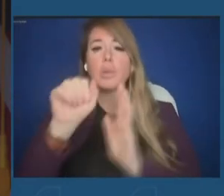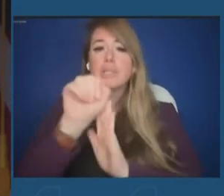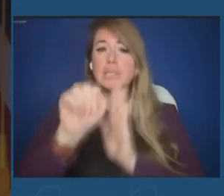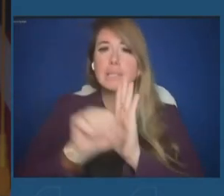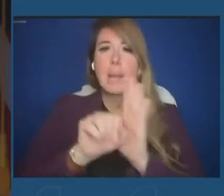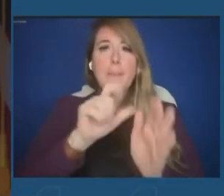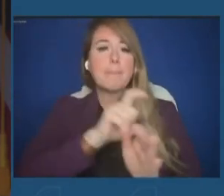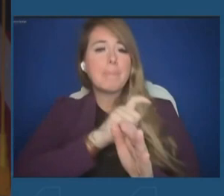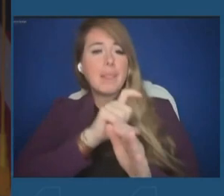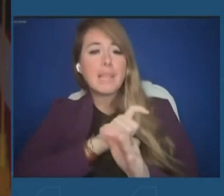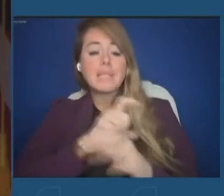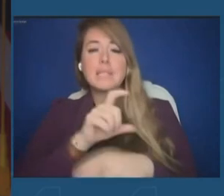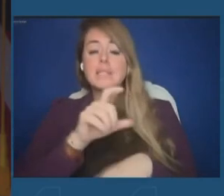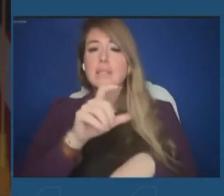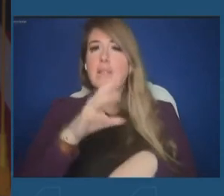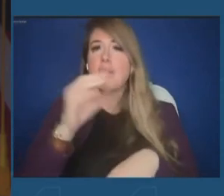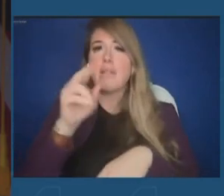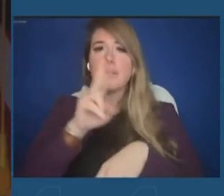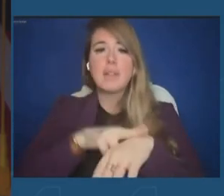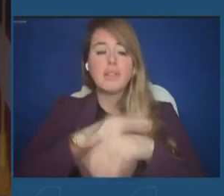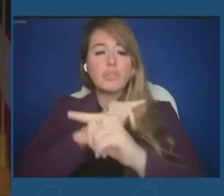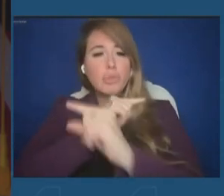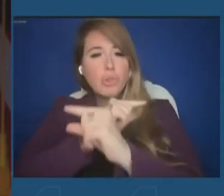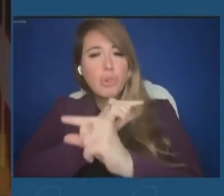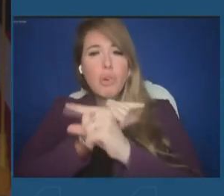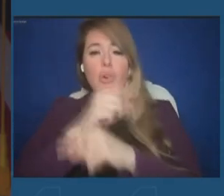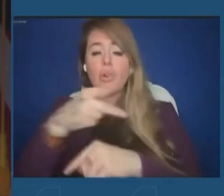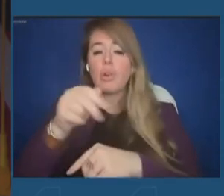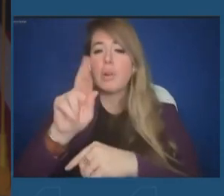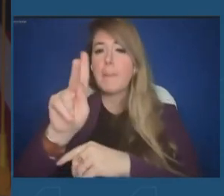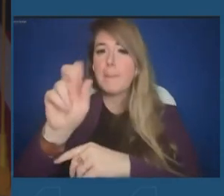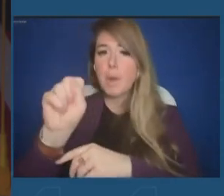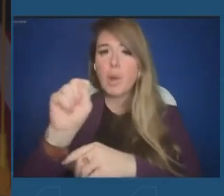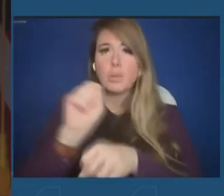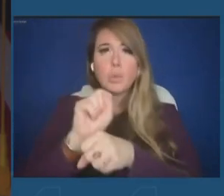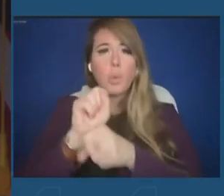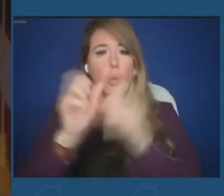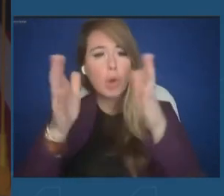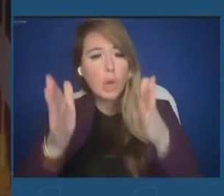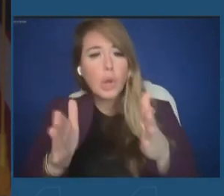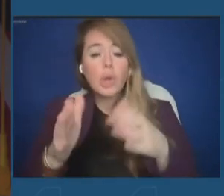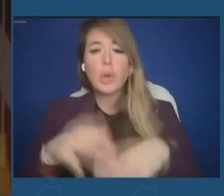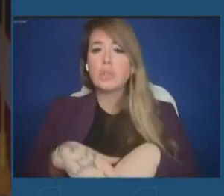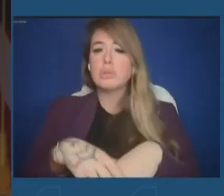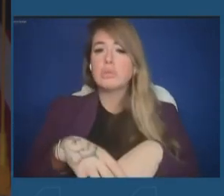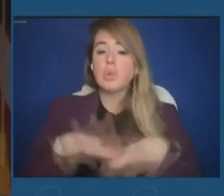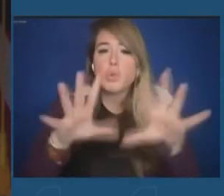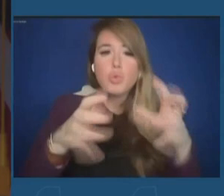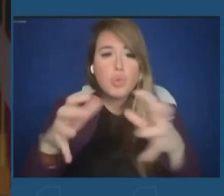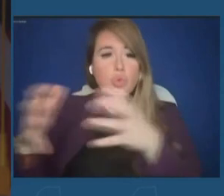officers and National Guard and parks workers and, you know, the crews, the medical support.